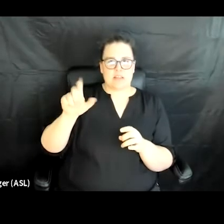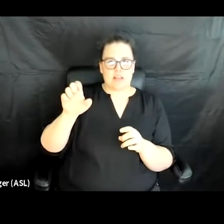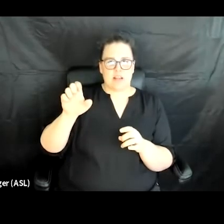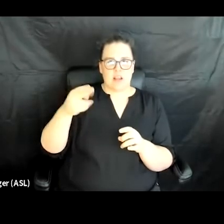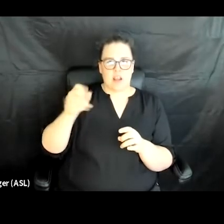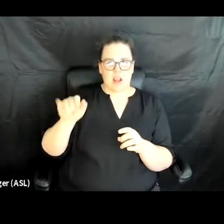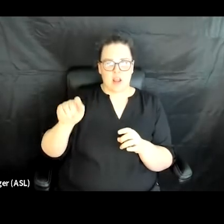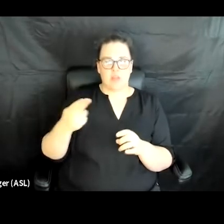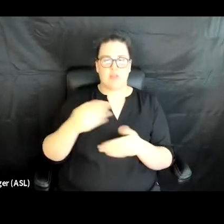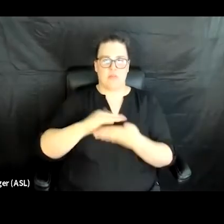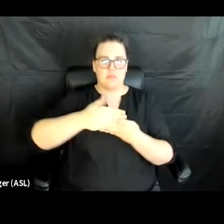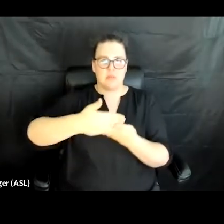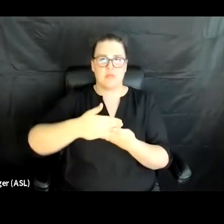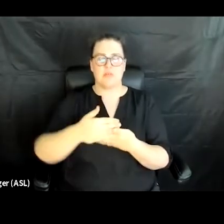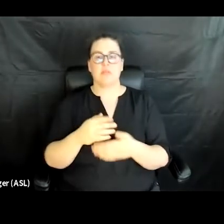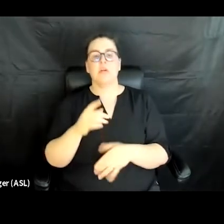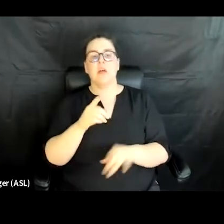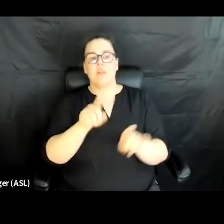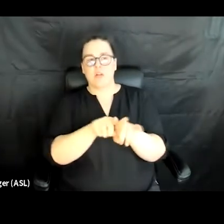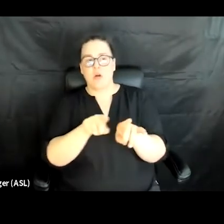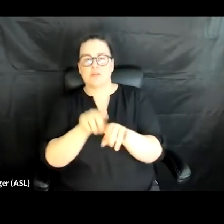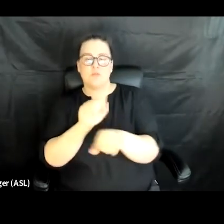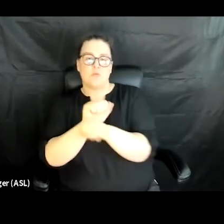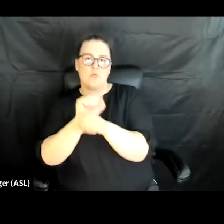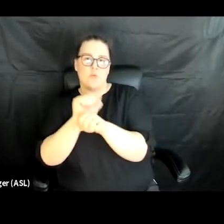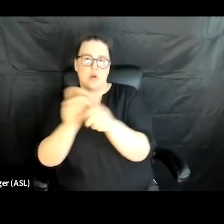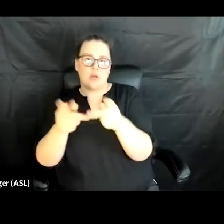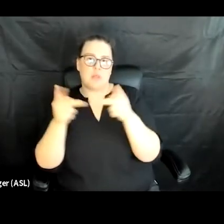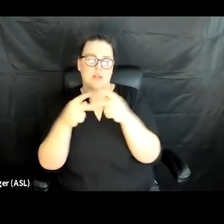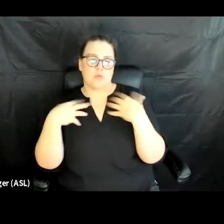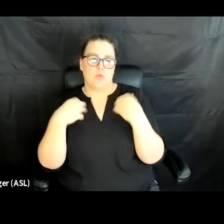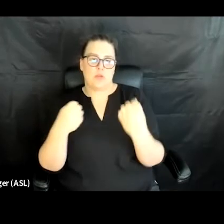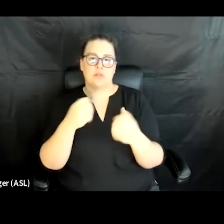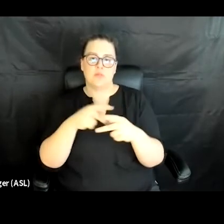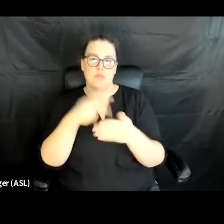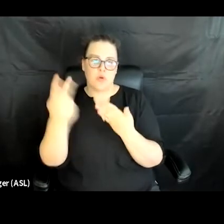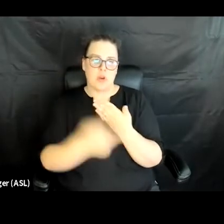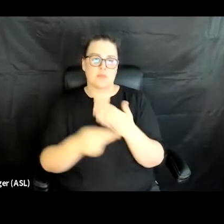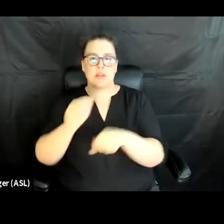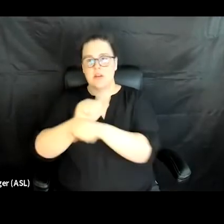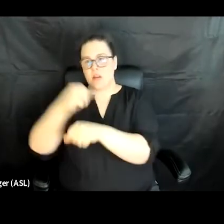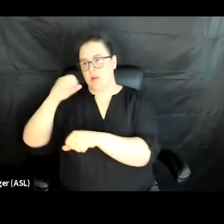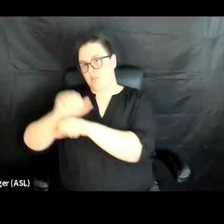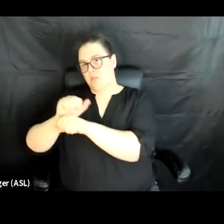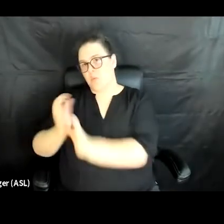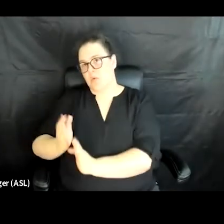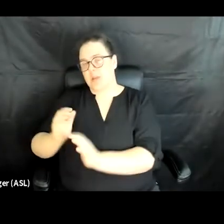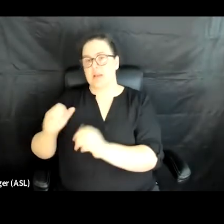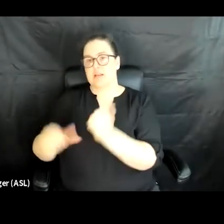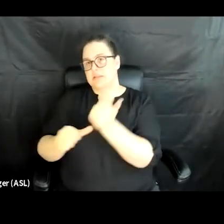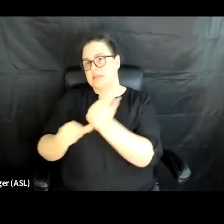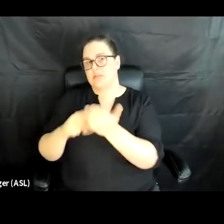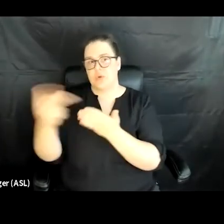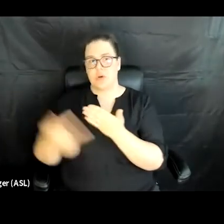to implementing programs such as workplace wellness programs and employee assistance programs. Third strategy is training